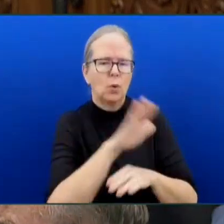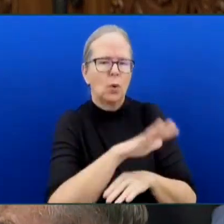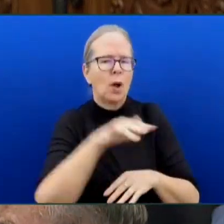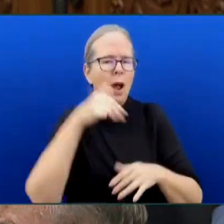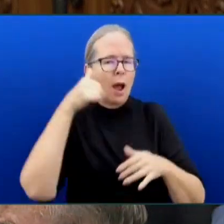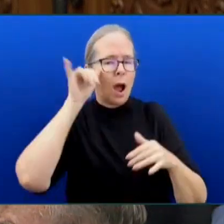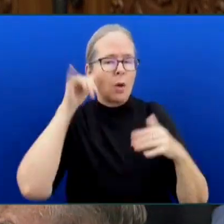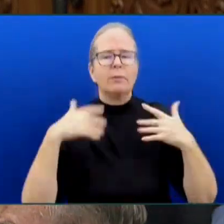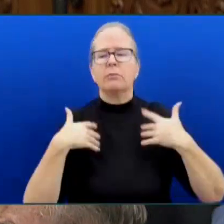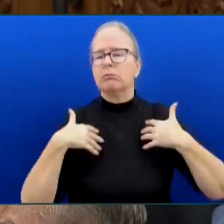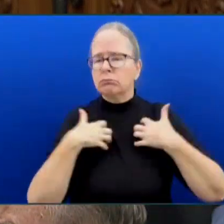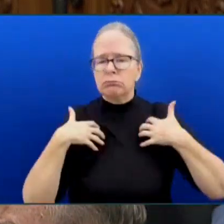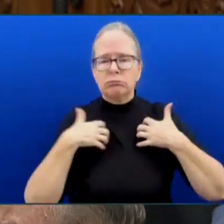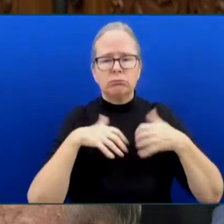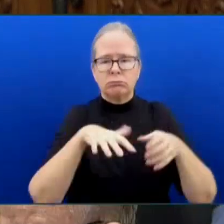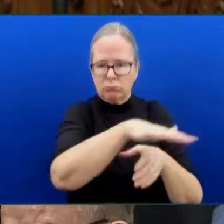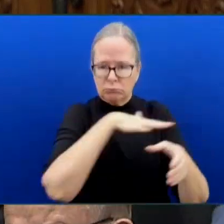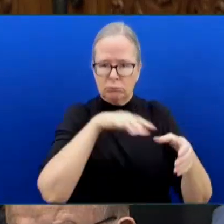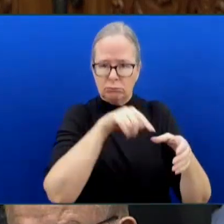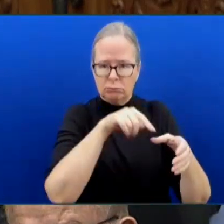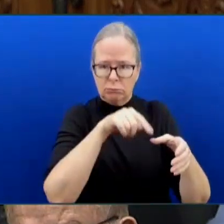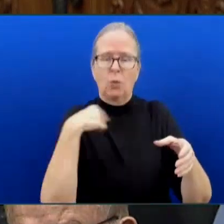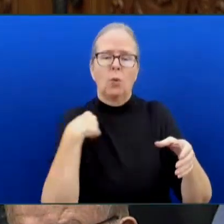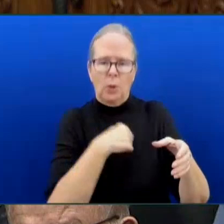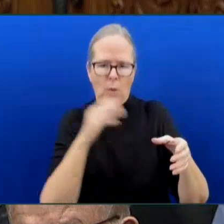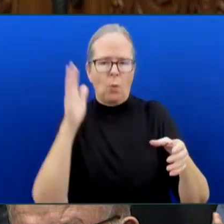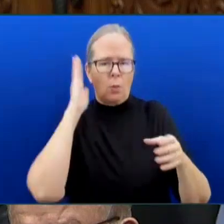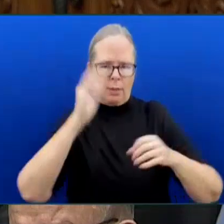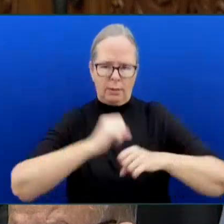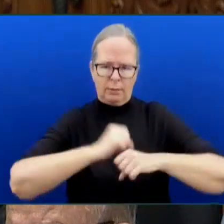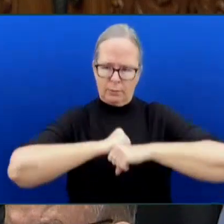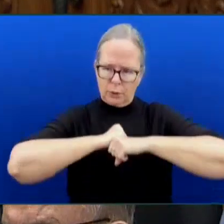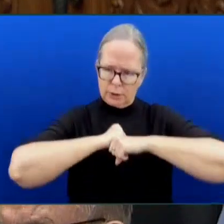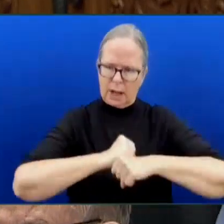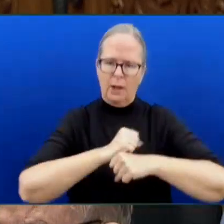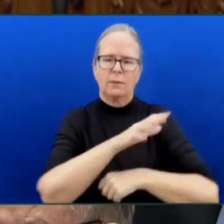and security of BC farms. Thank you, Mr. Speaker.